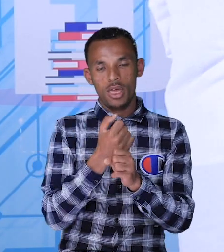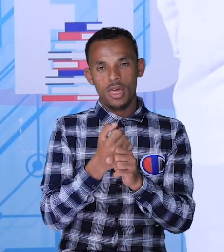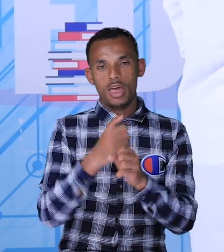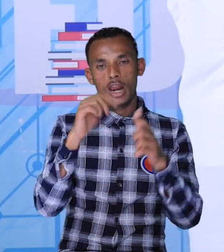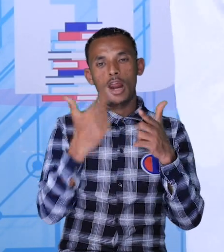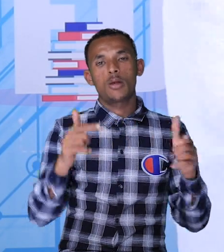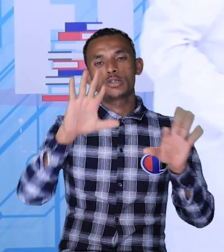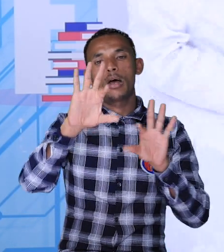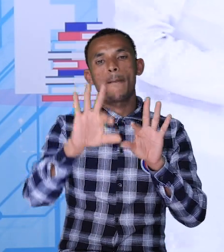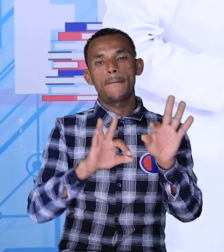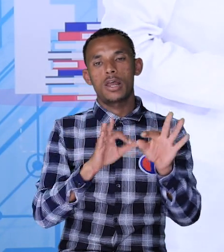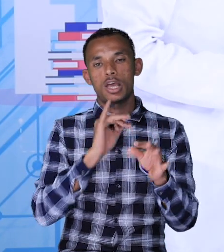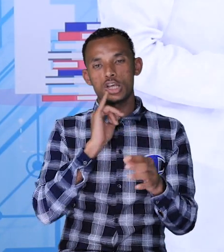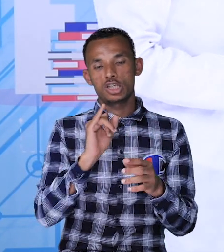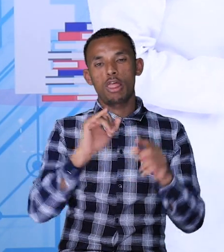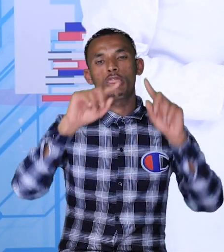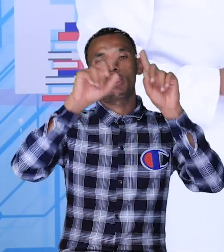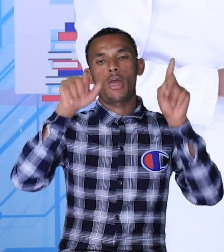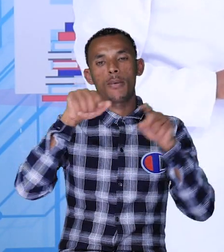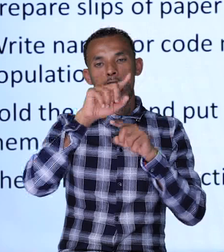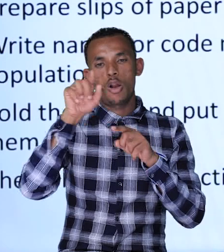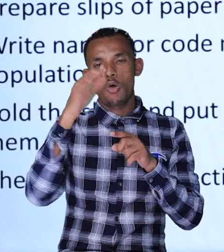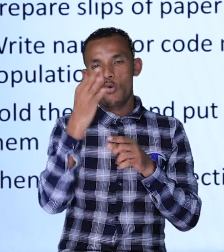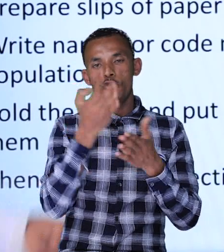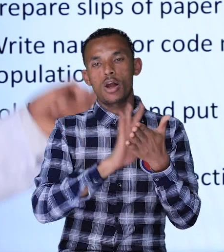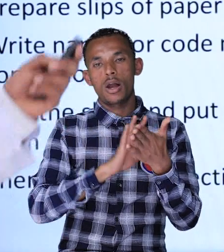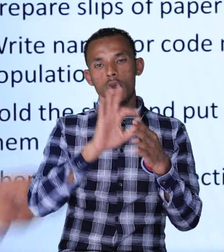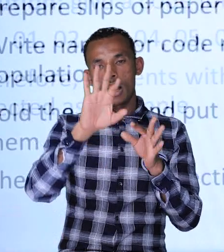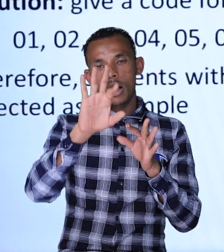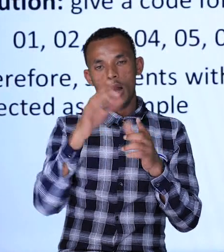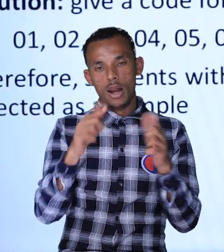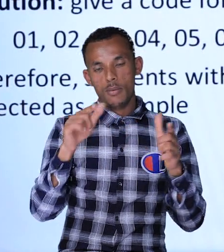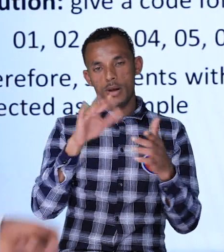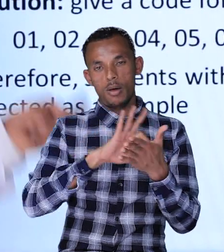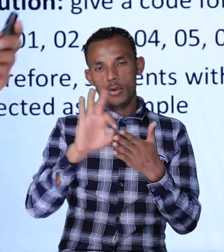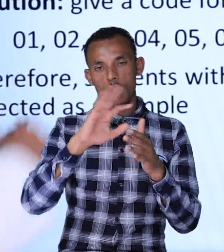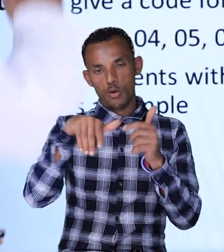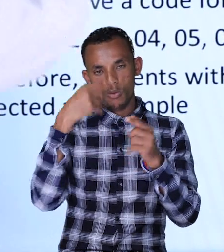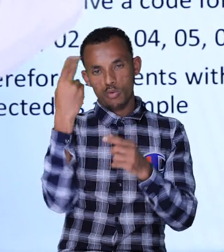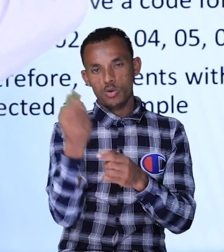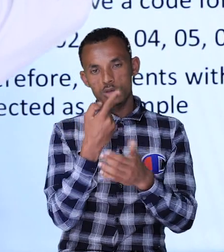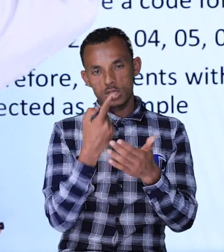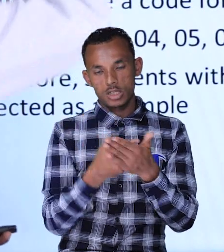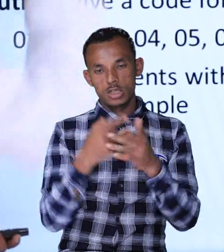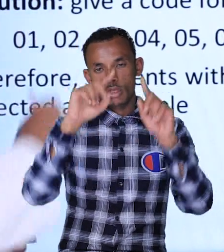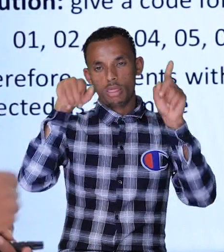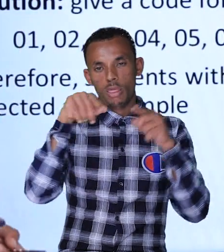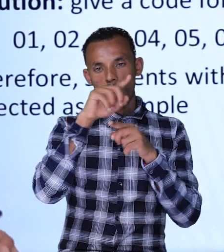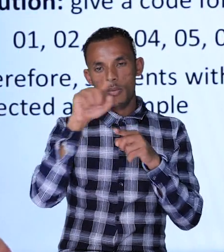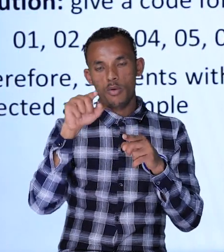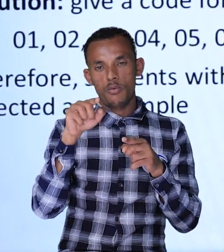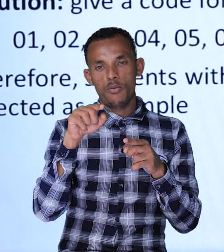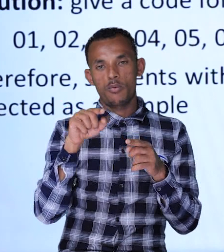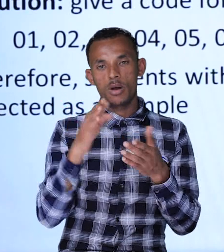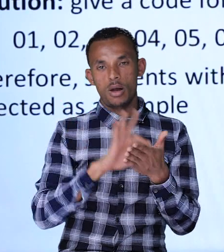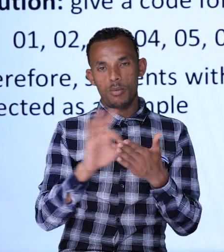is table of random number. Now let's see how to apply this table of random